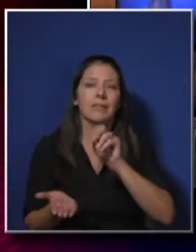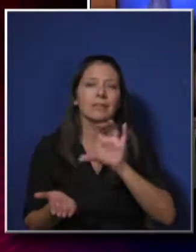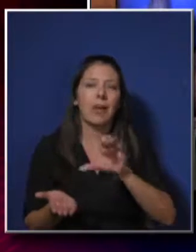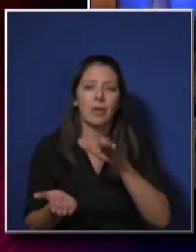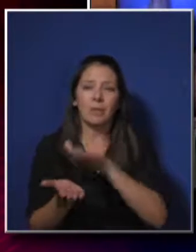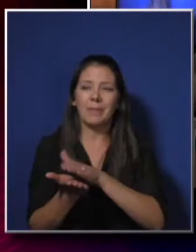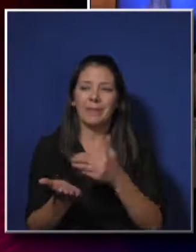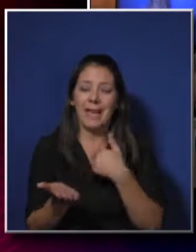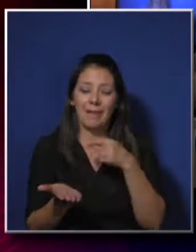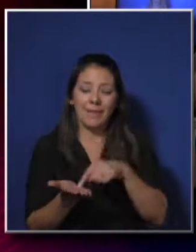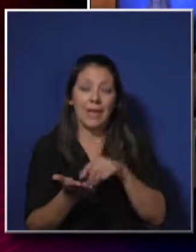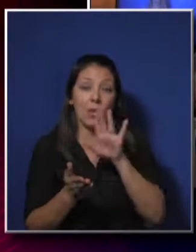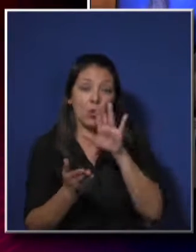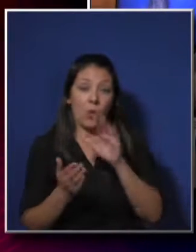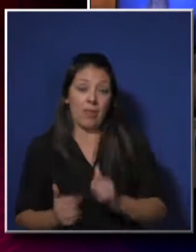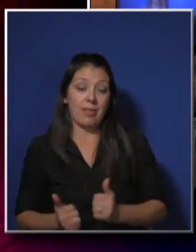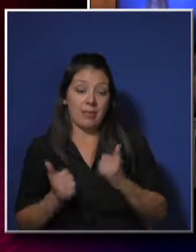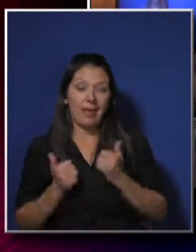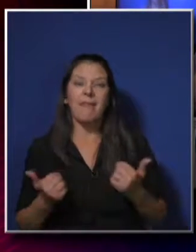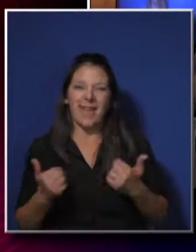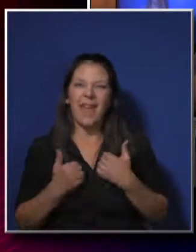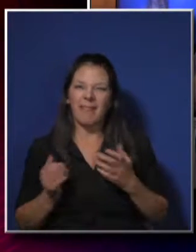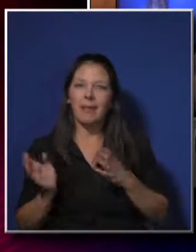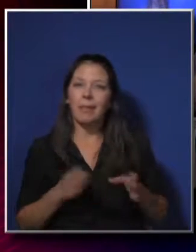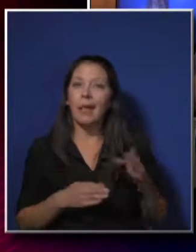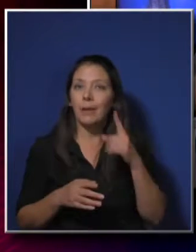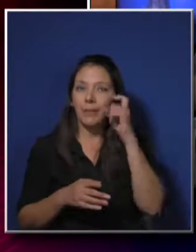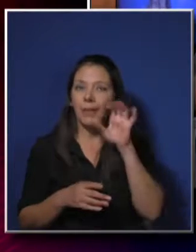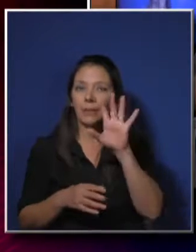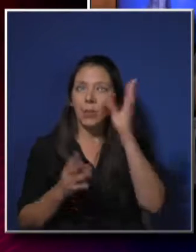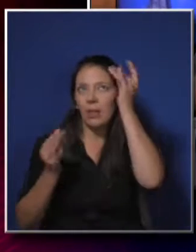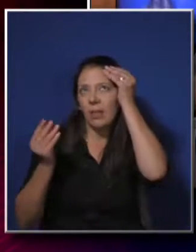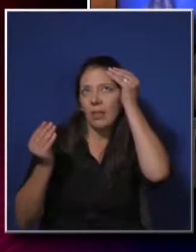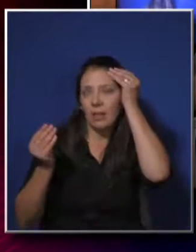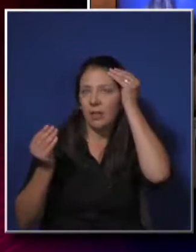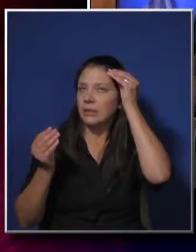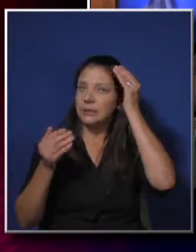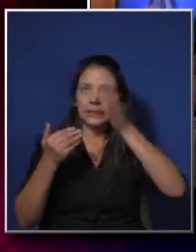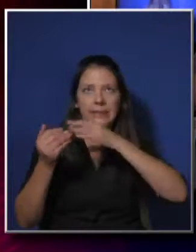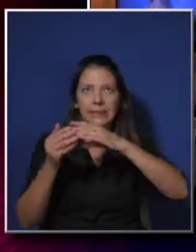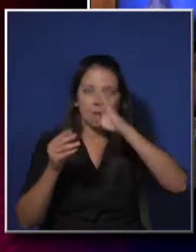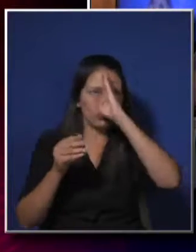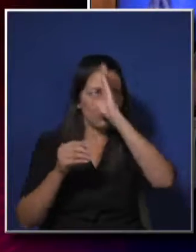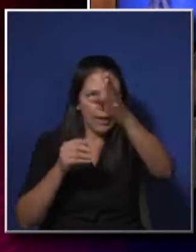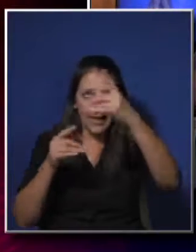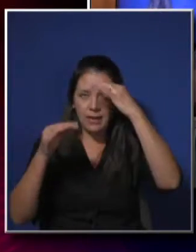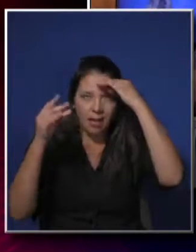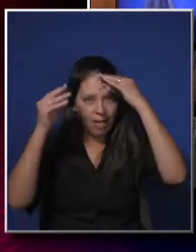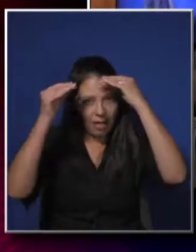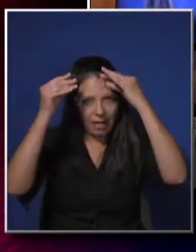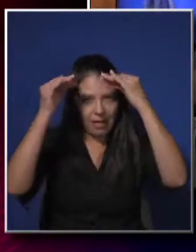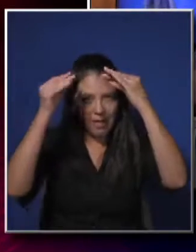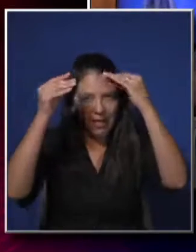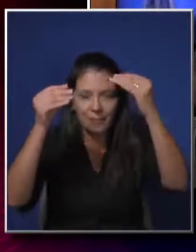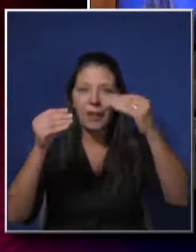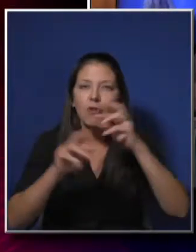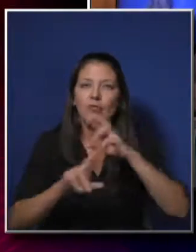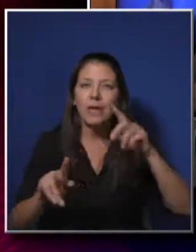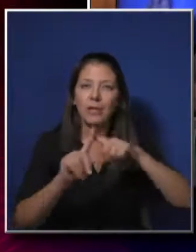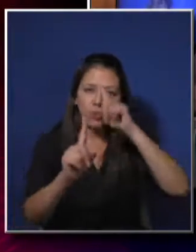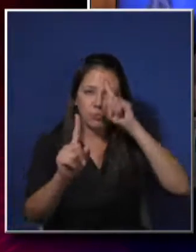have your plan, and your plan's really simple because when it's in your head, it's a pretty straight line. You're on that bike, you're moving toward the